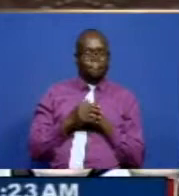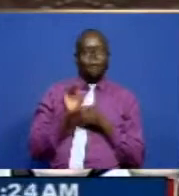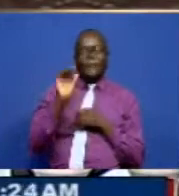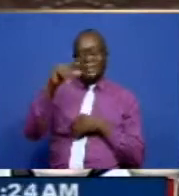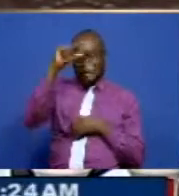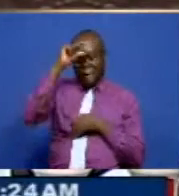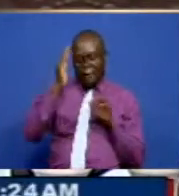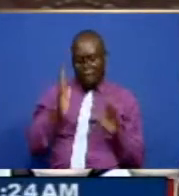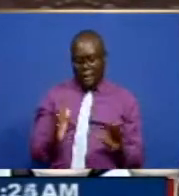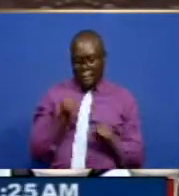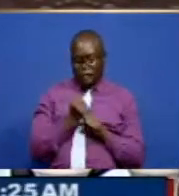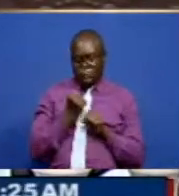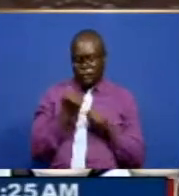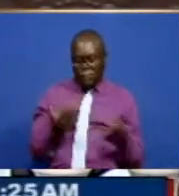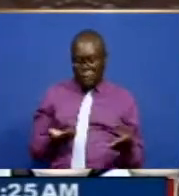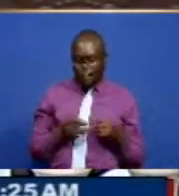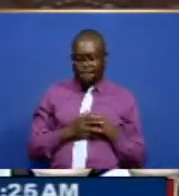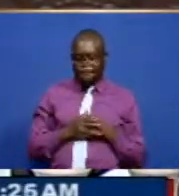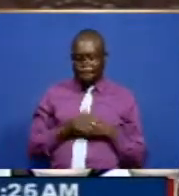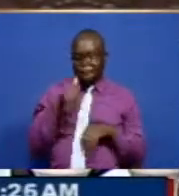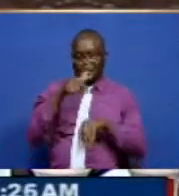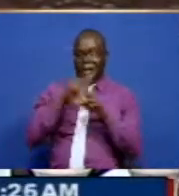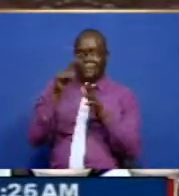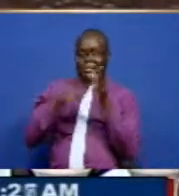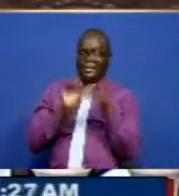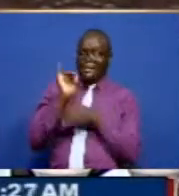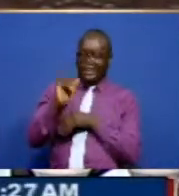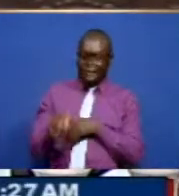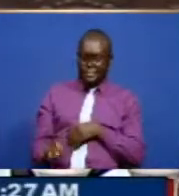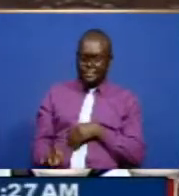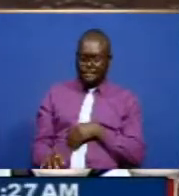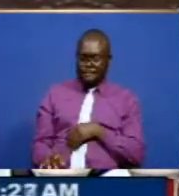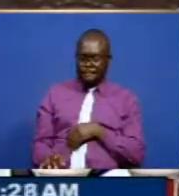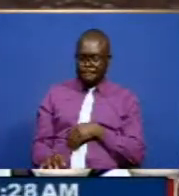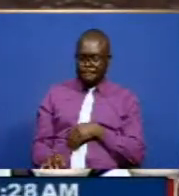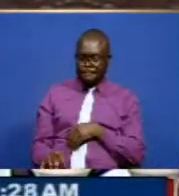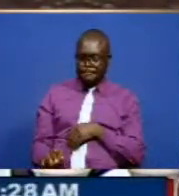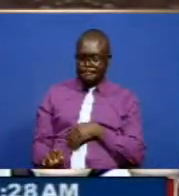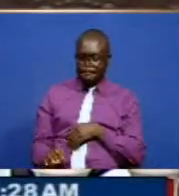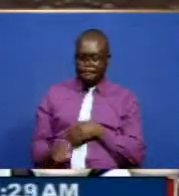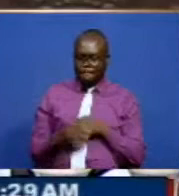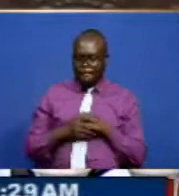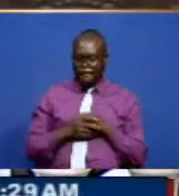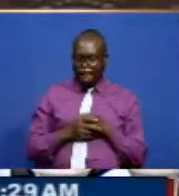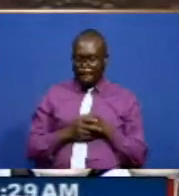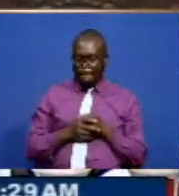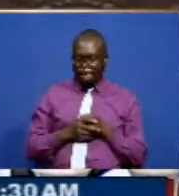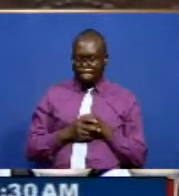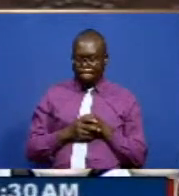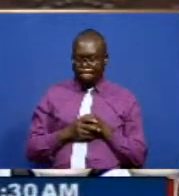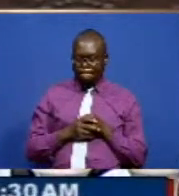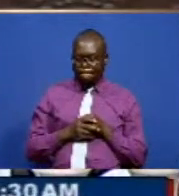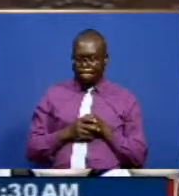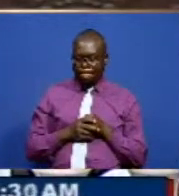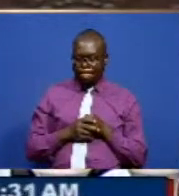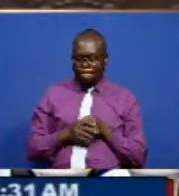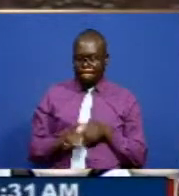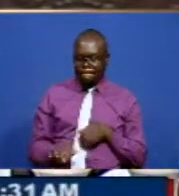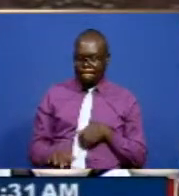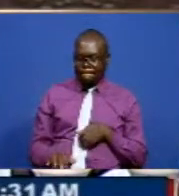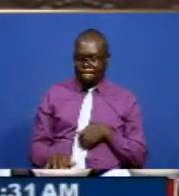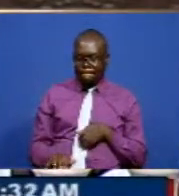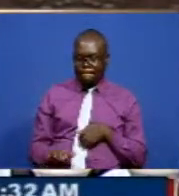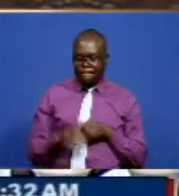Governor to maybe as we read the charges, you step to the witness box there, which is there.